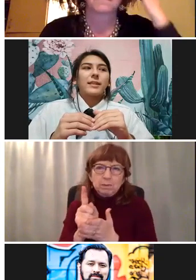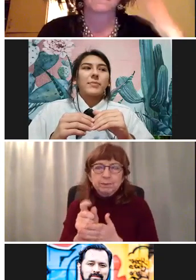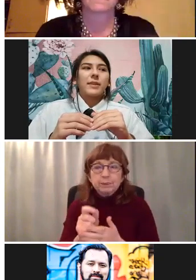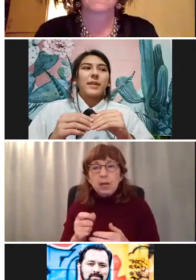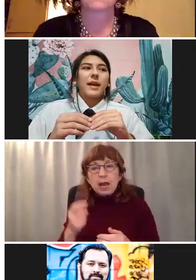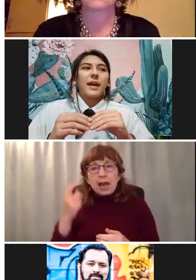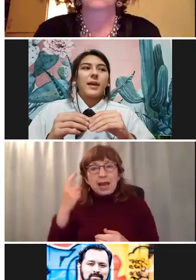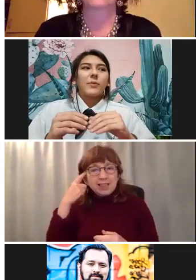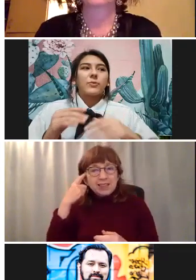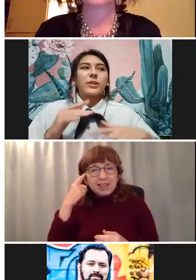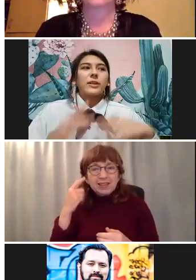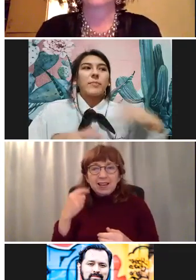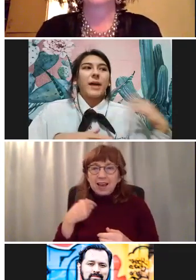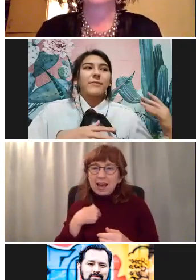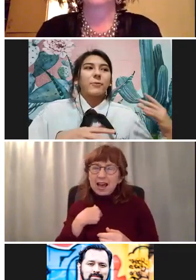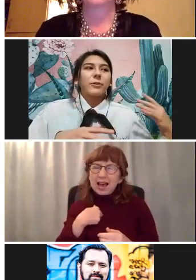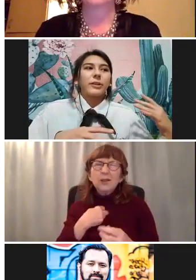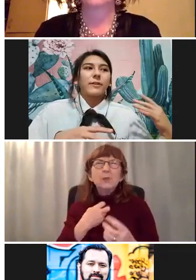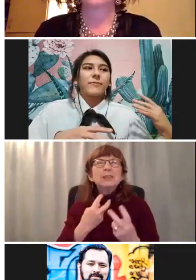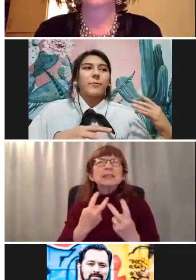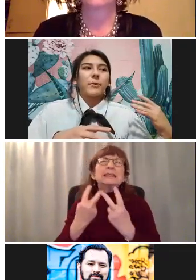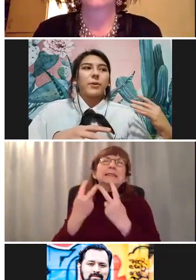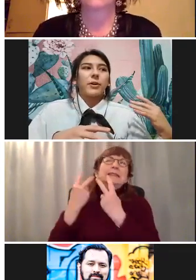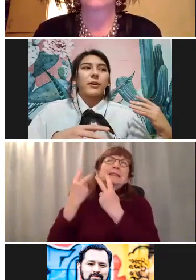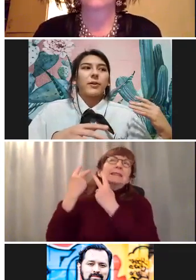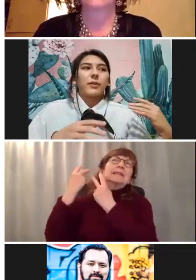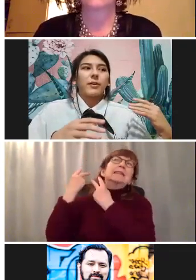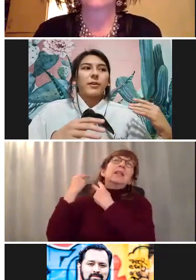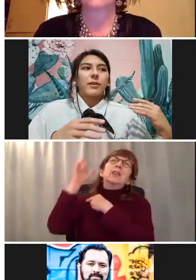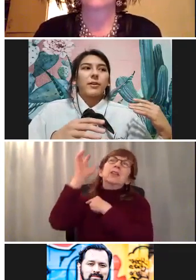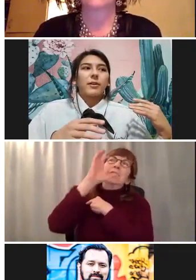I think, something that I was reaching back for, looking for